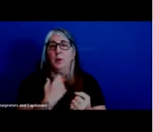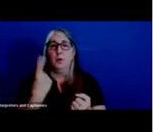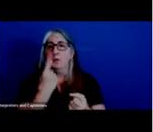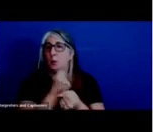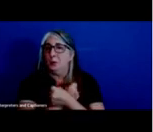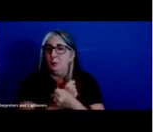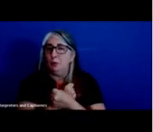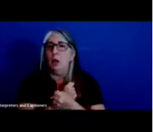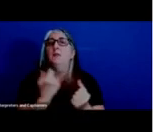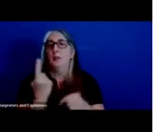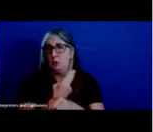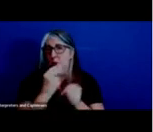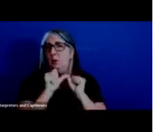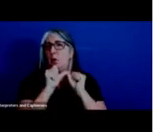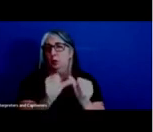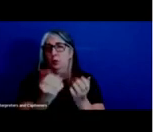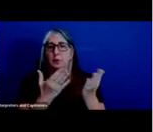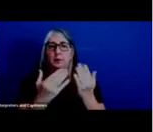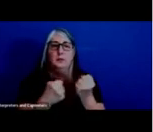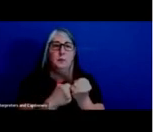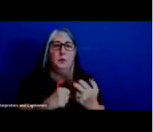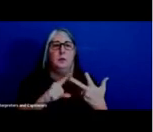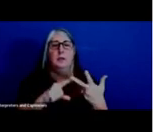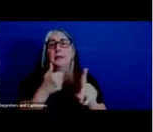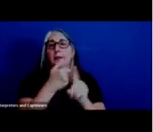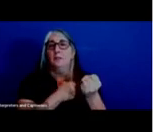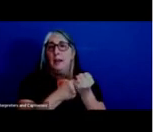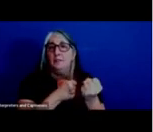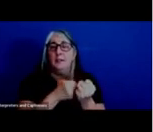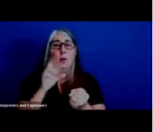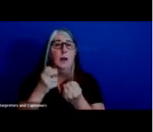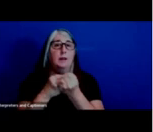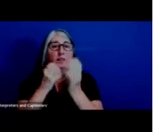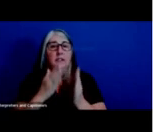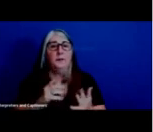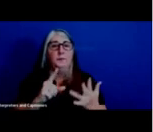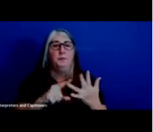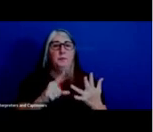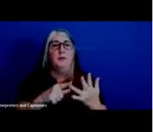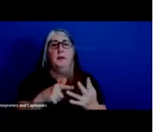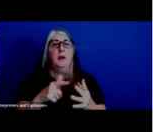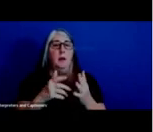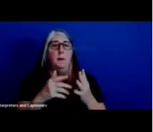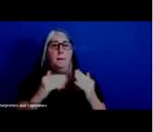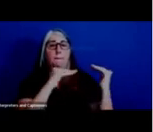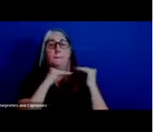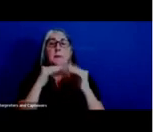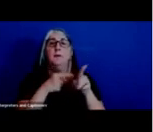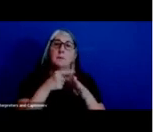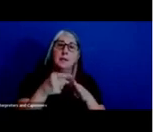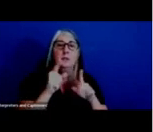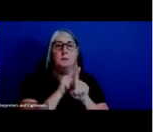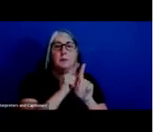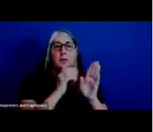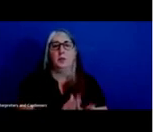long-term services and supports, a self-advocate or advocate, peer specialist or peer mentor, a social worker, counselor,